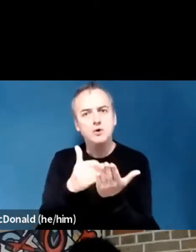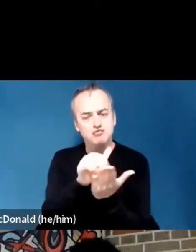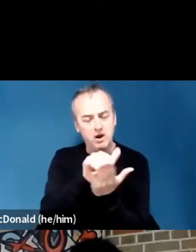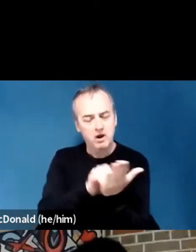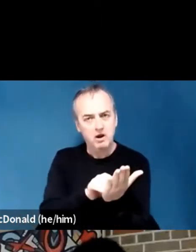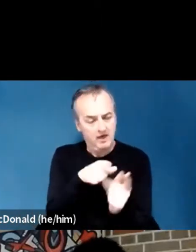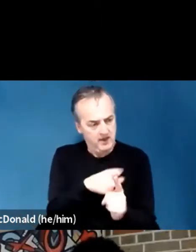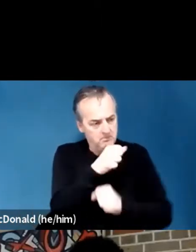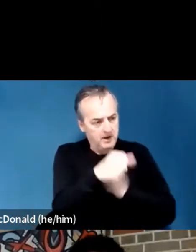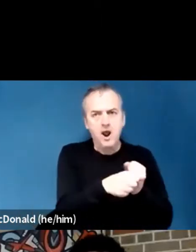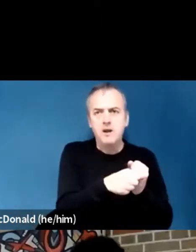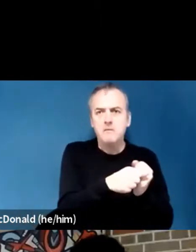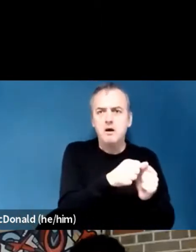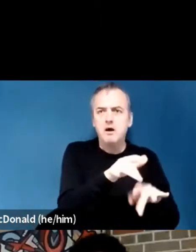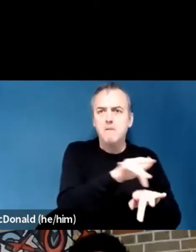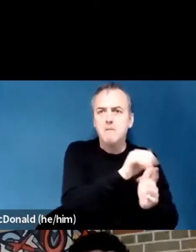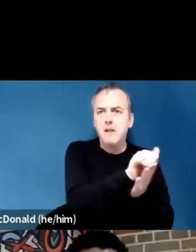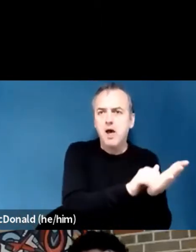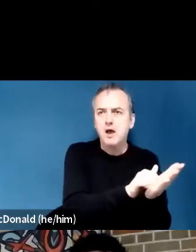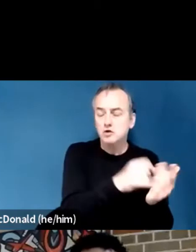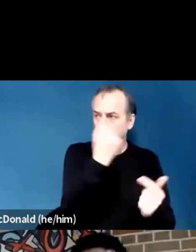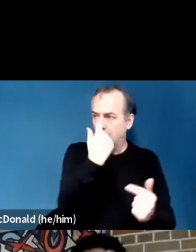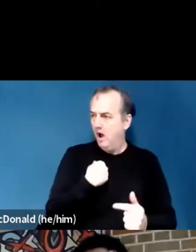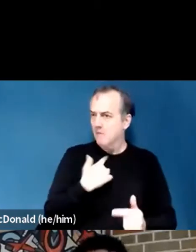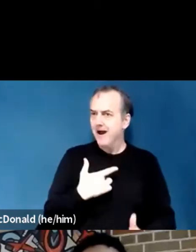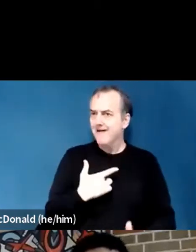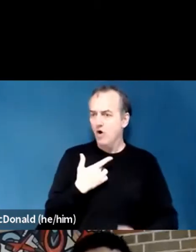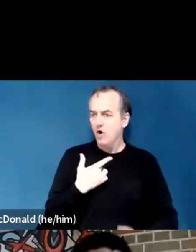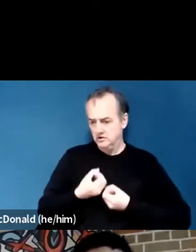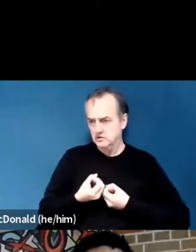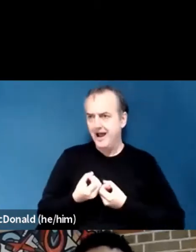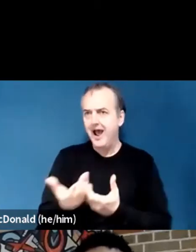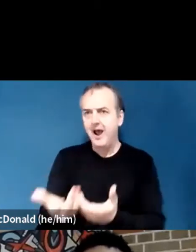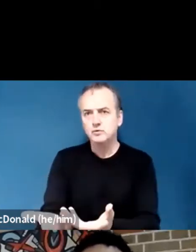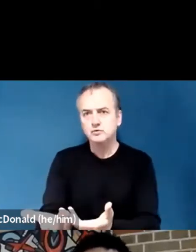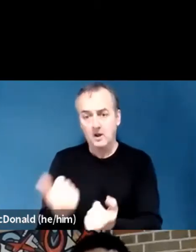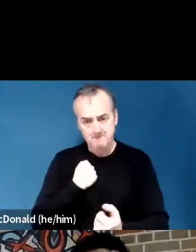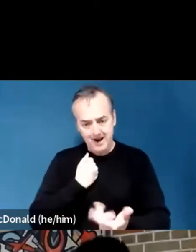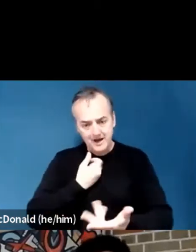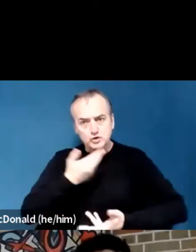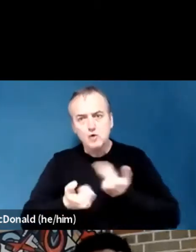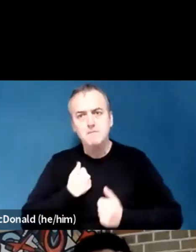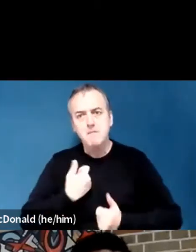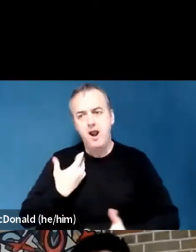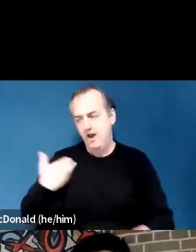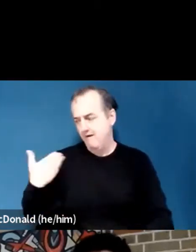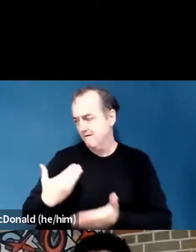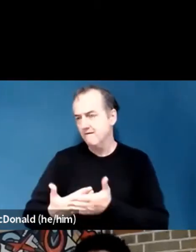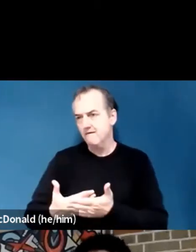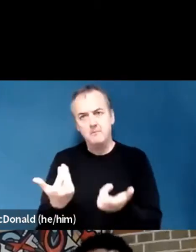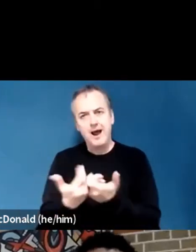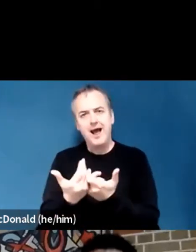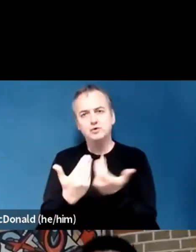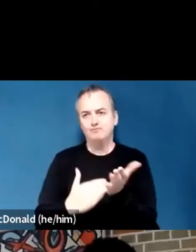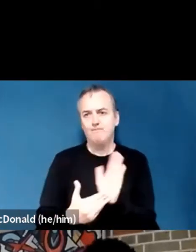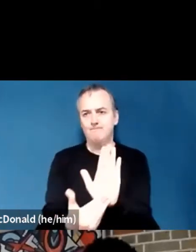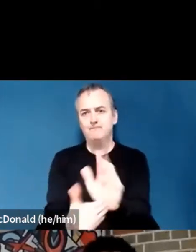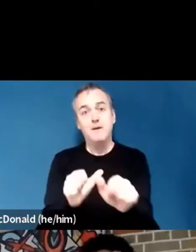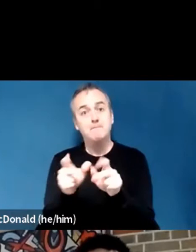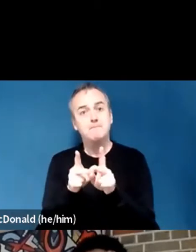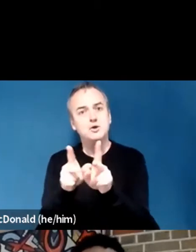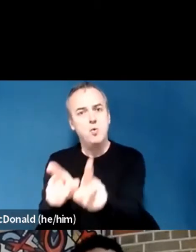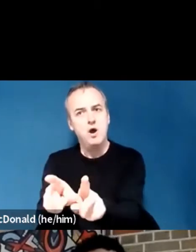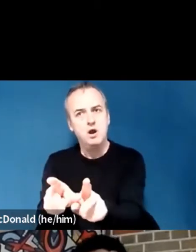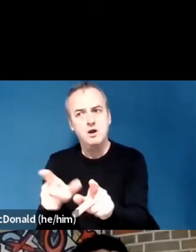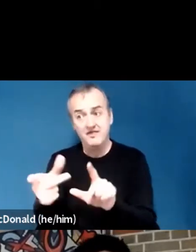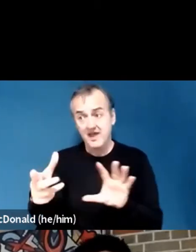plays, I realized, well, I was discovering my voice and actually discovering the fact that I have got stories to tell. It's just what's the best vessel for it. And then I got introduced to Sky